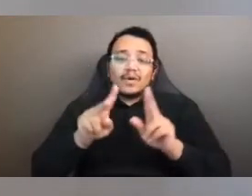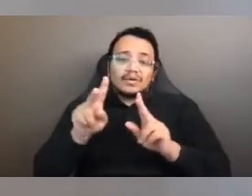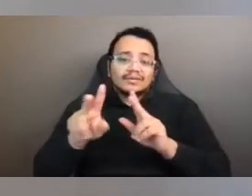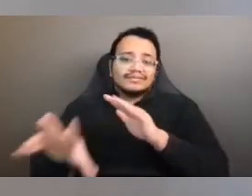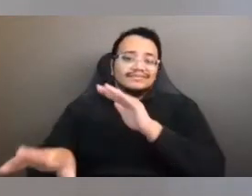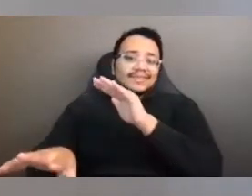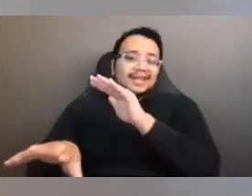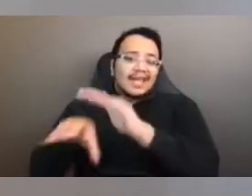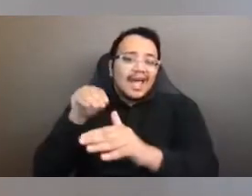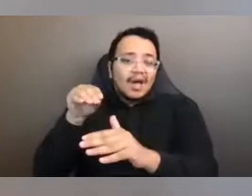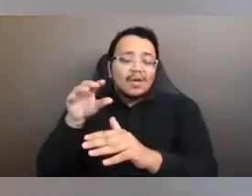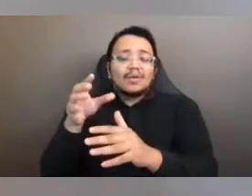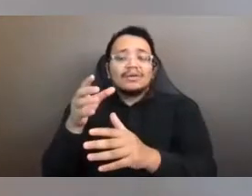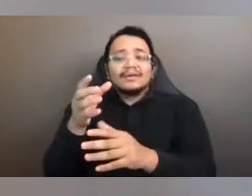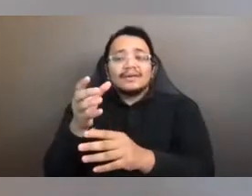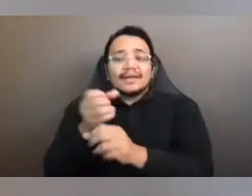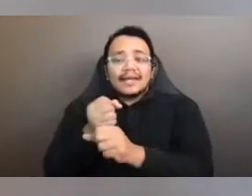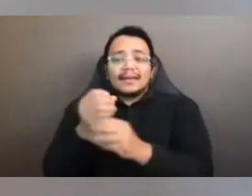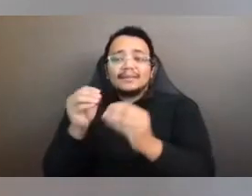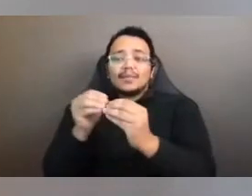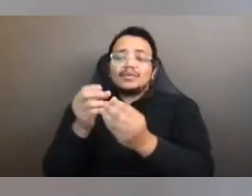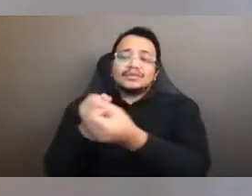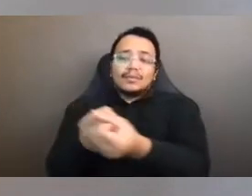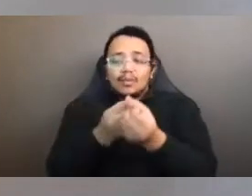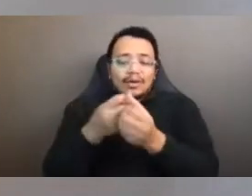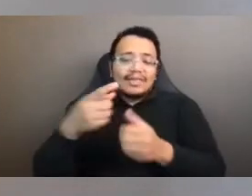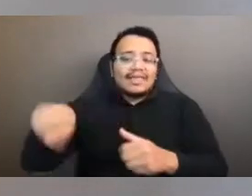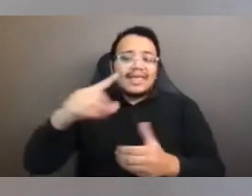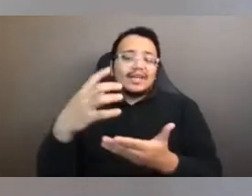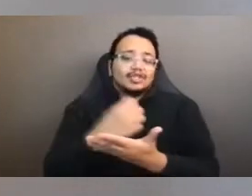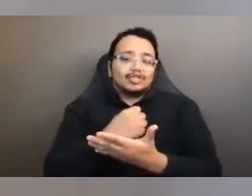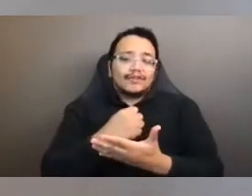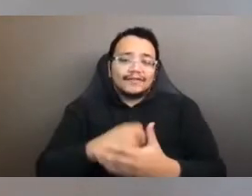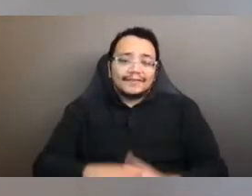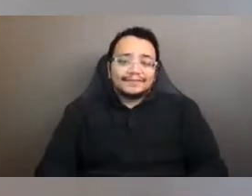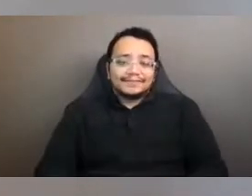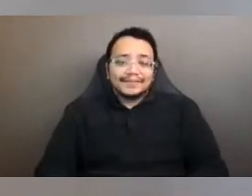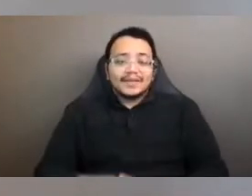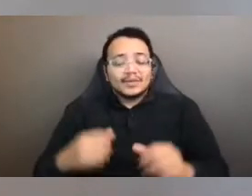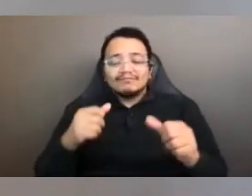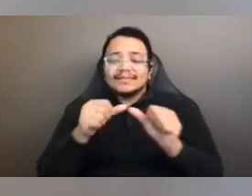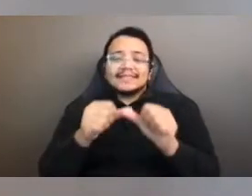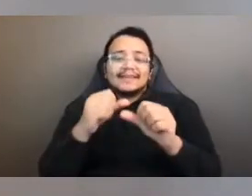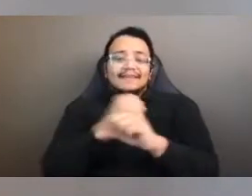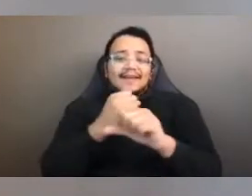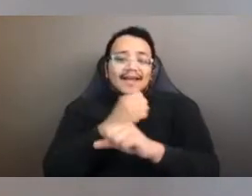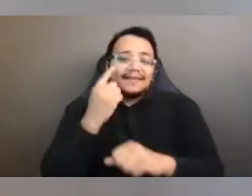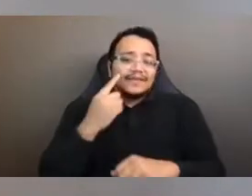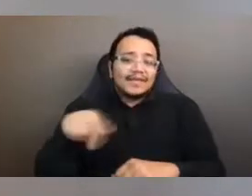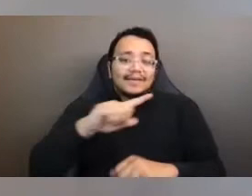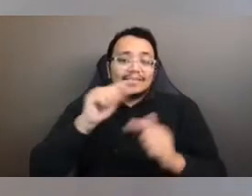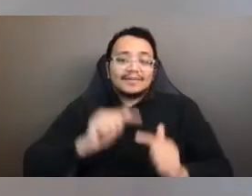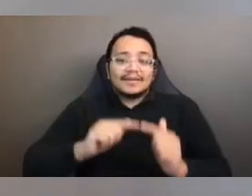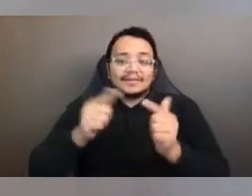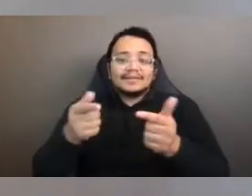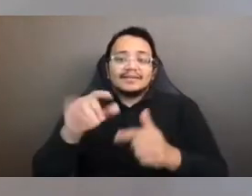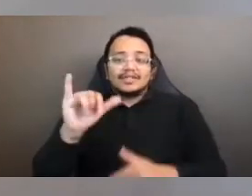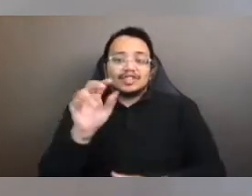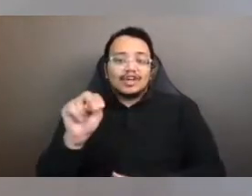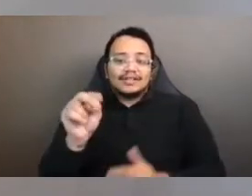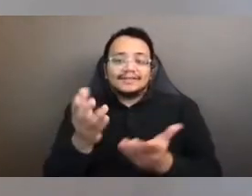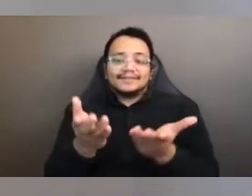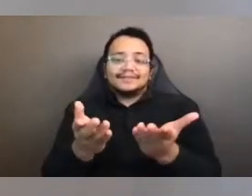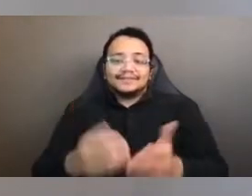get the human dignity that they deserve. And so we'll keep fighting that, and I'm going to pass it back to John Pineda.